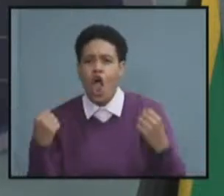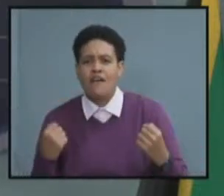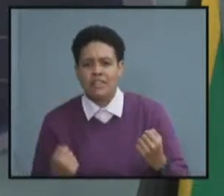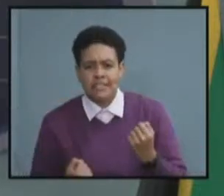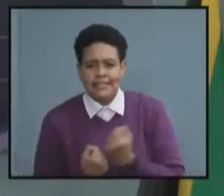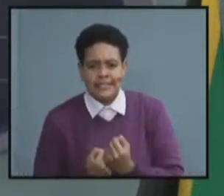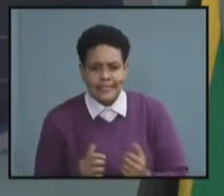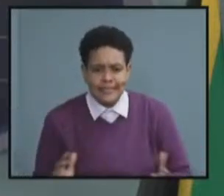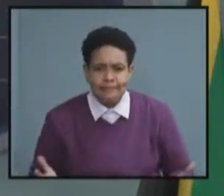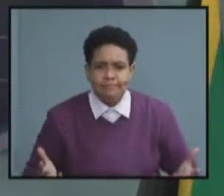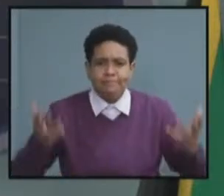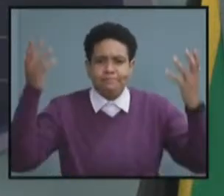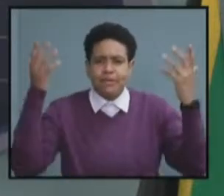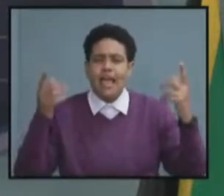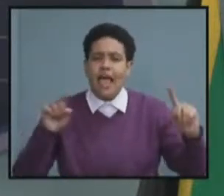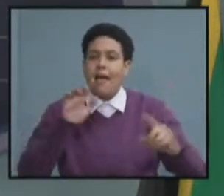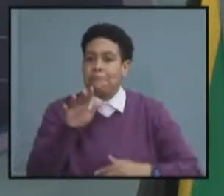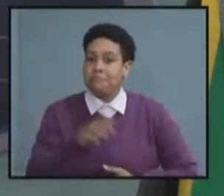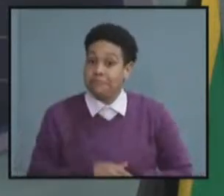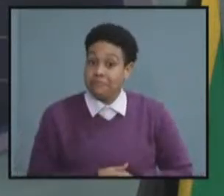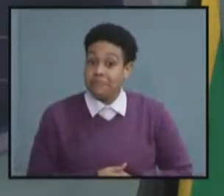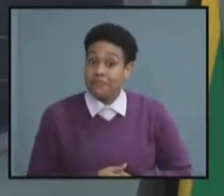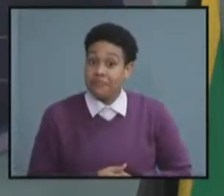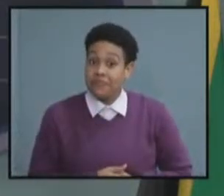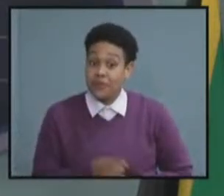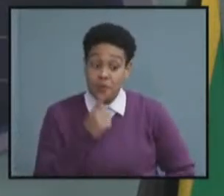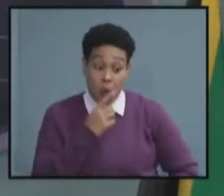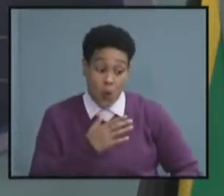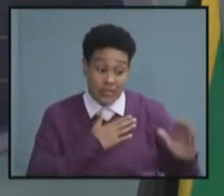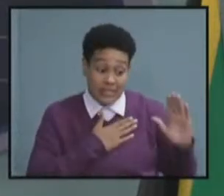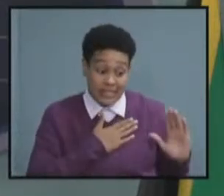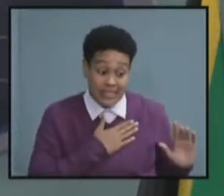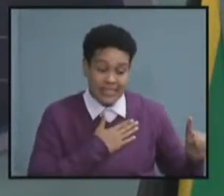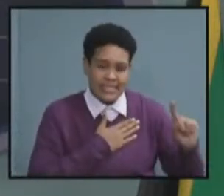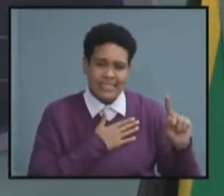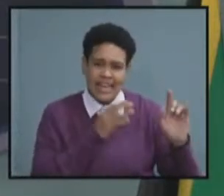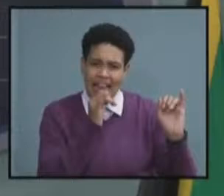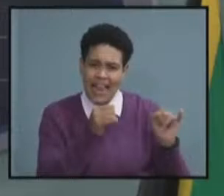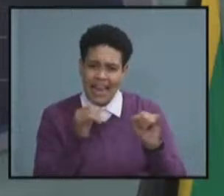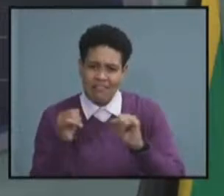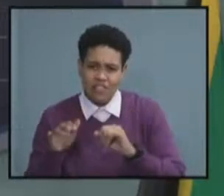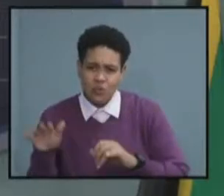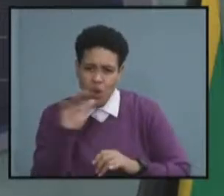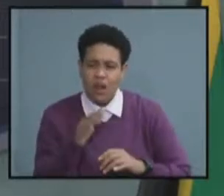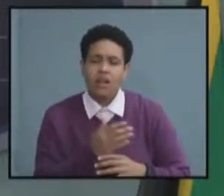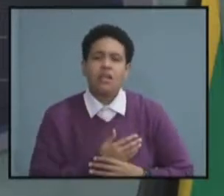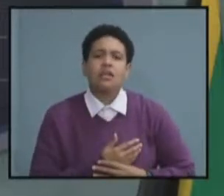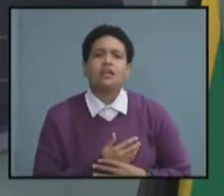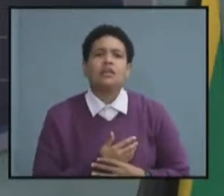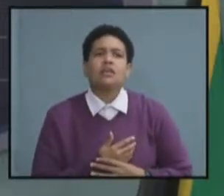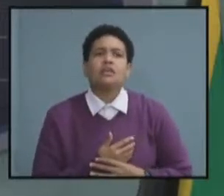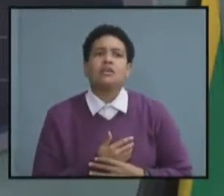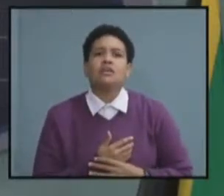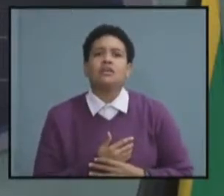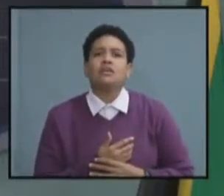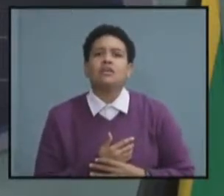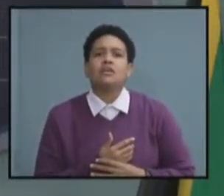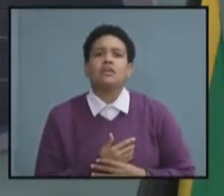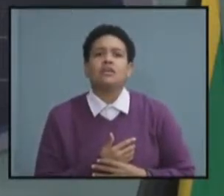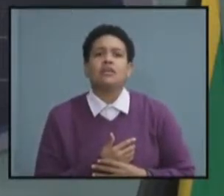campaign, so that the citizen, the individual,